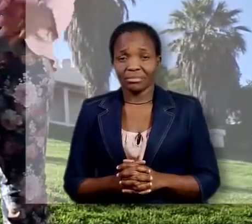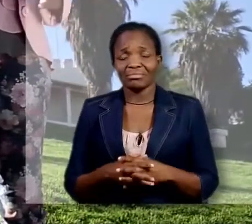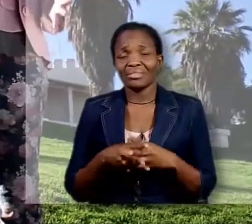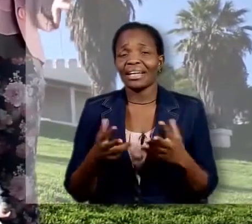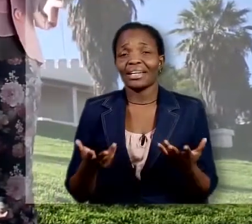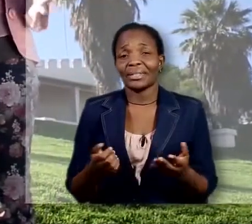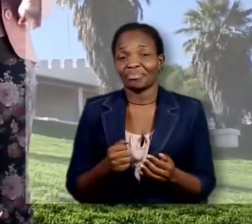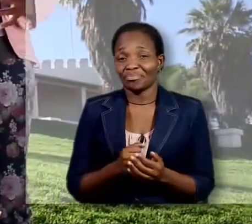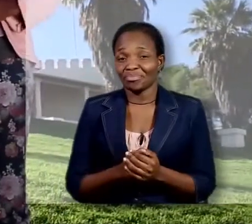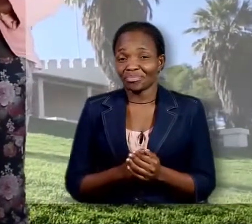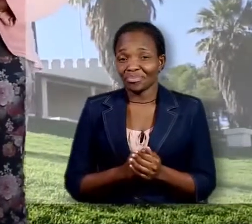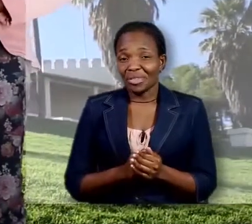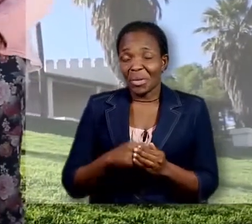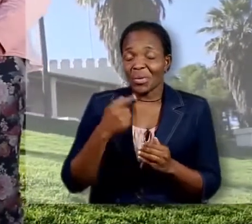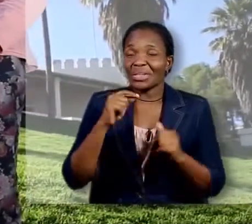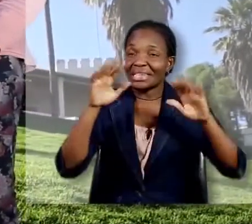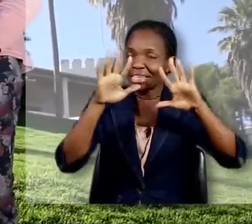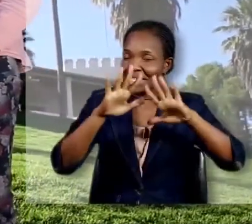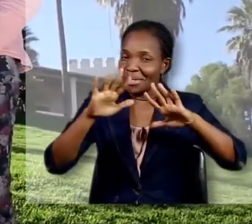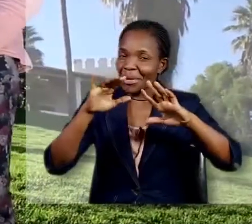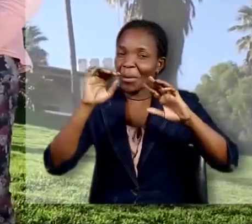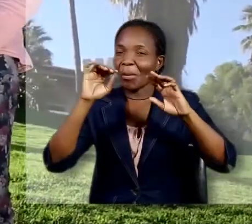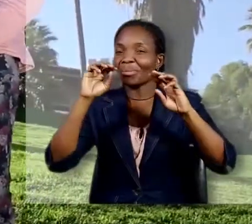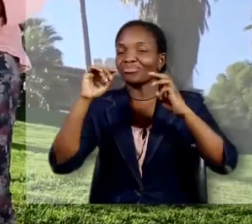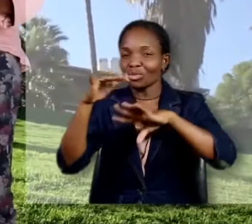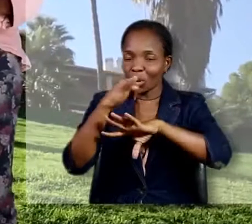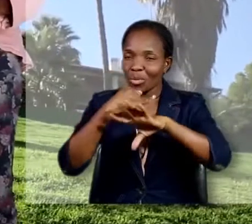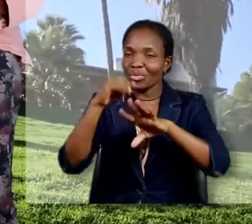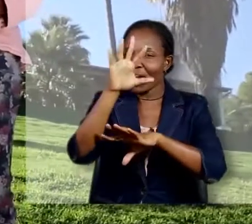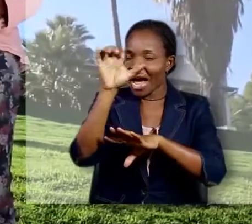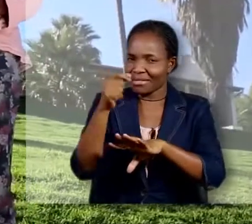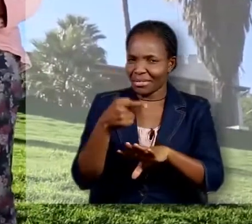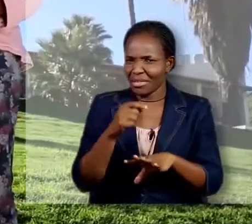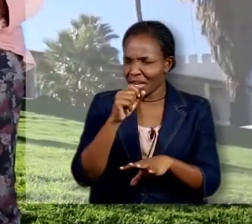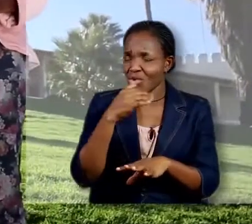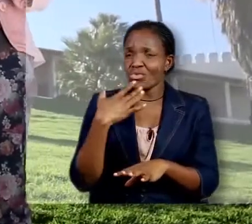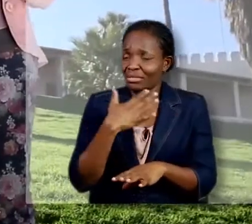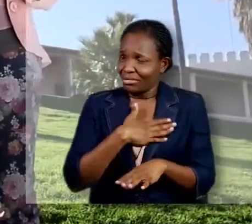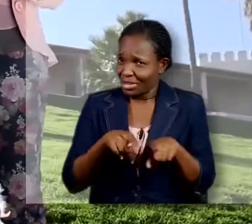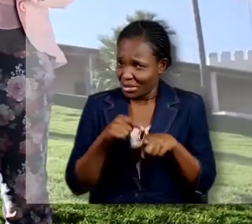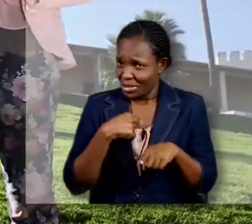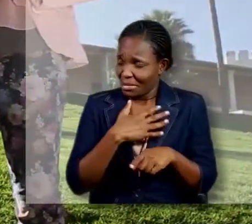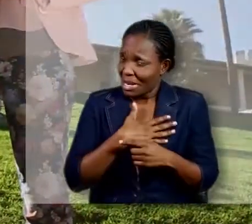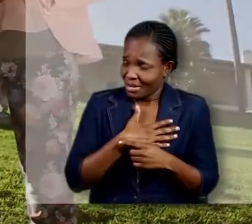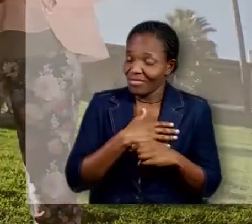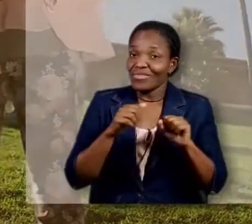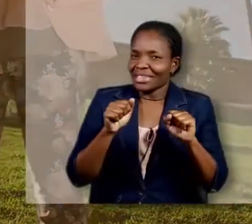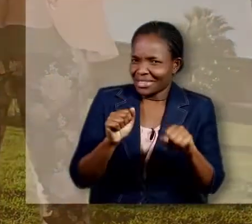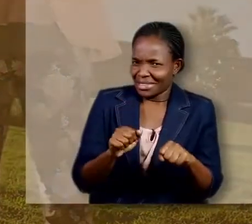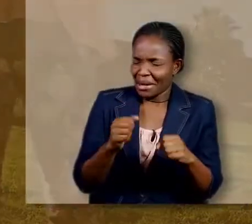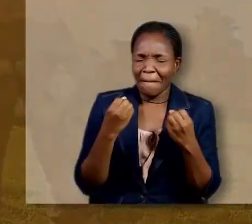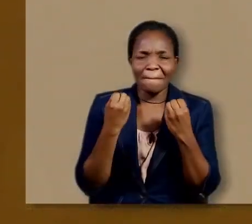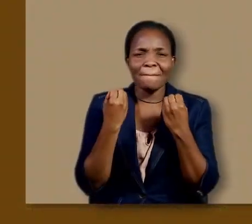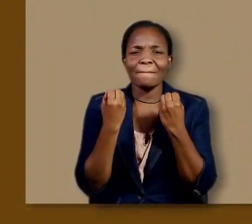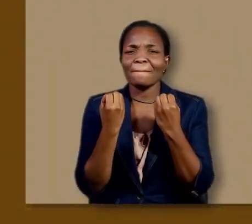What a richly colorful, warm, vibrant place Africa is. Do you love it as much as I do? Well, of course, there's much more to Africa